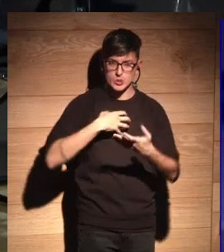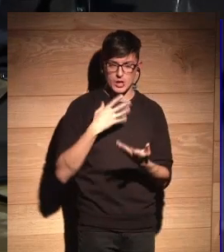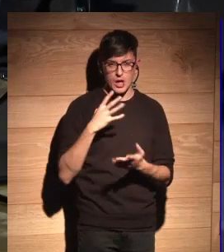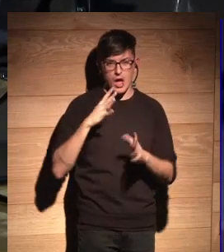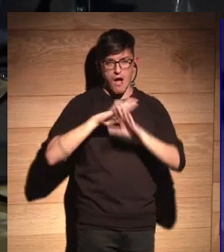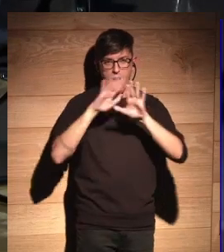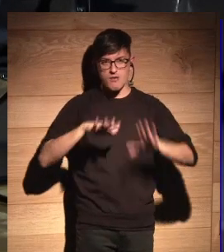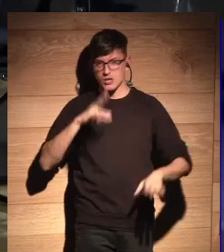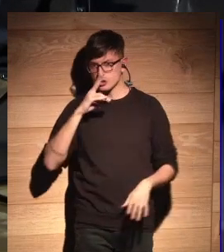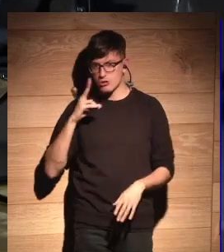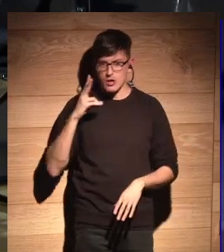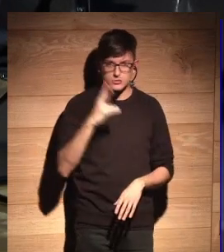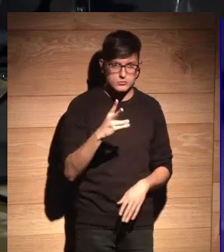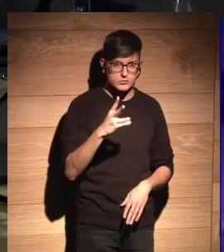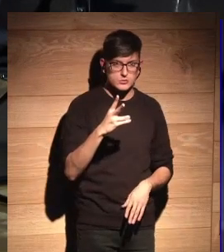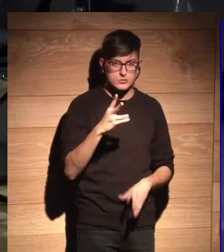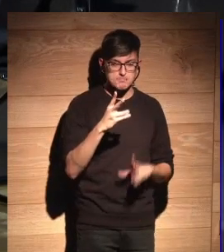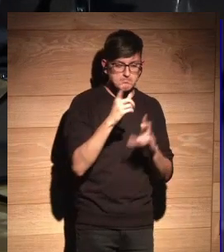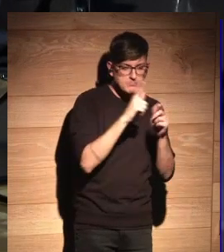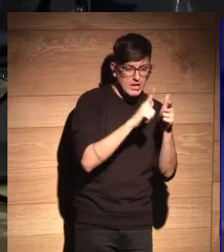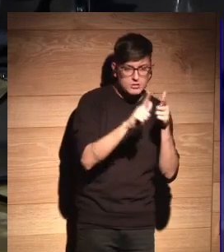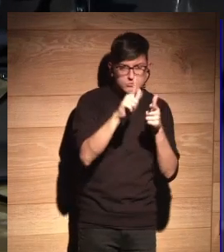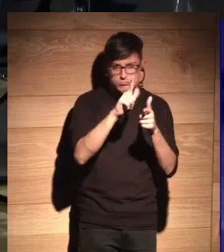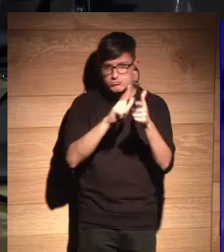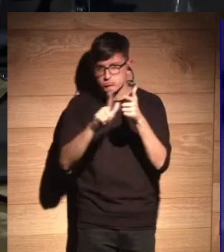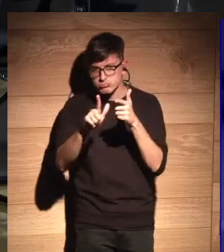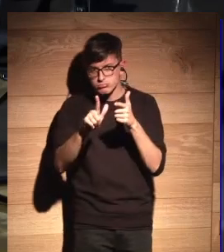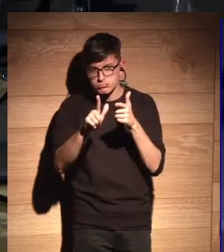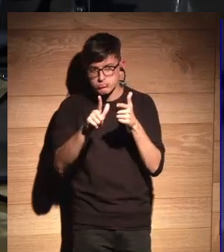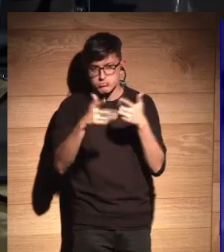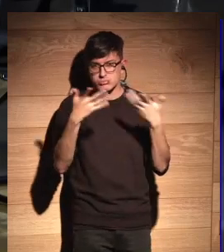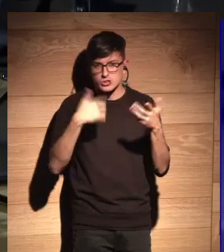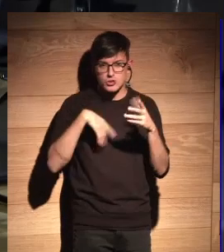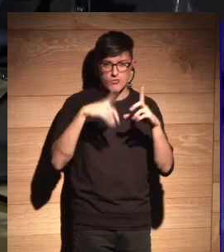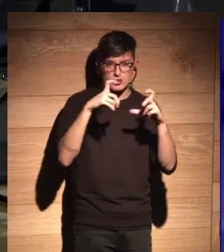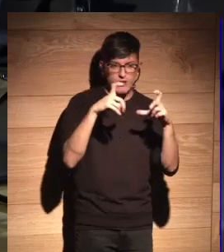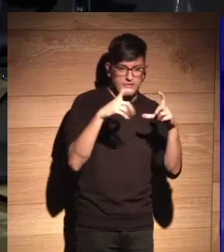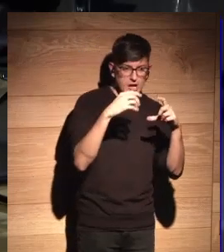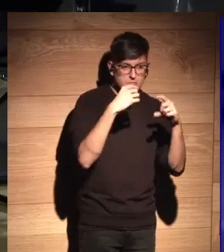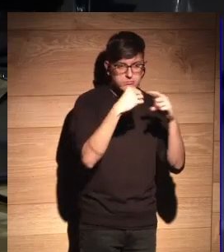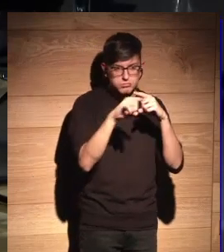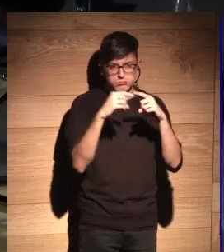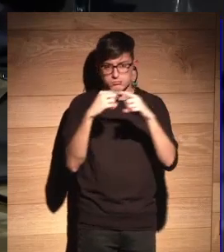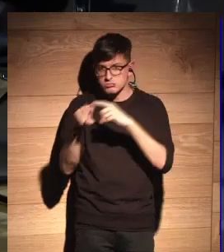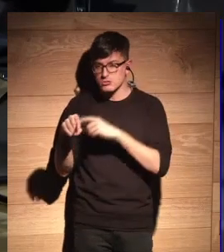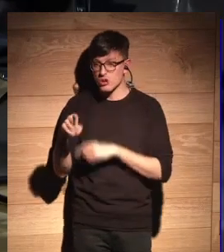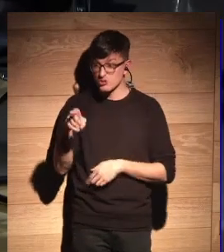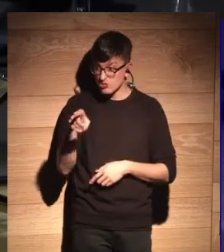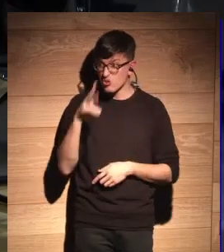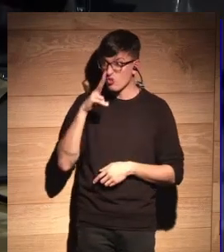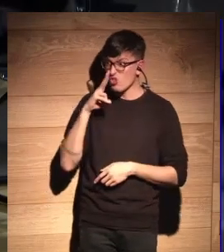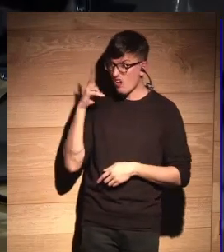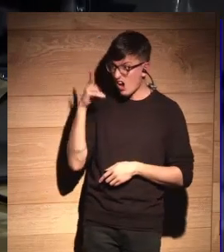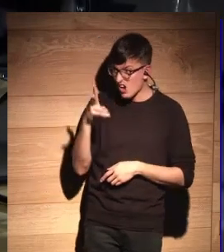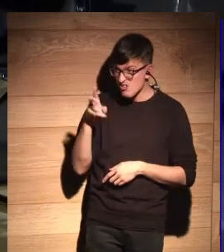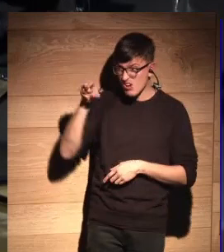2 years traveling around, sending the pictures. So that means you stayed 2 years in India. 2 years in India. For the first time, you